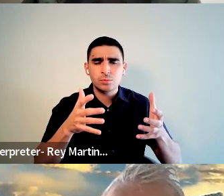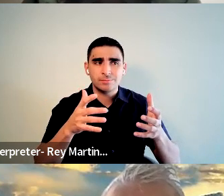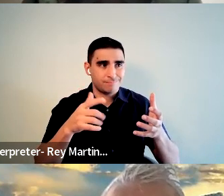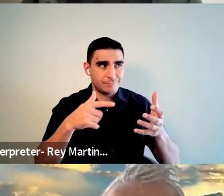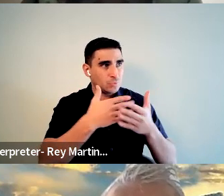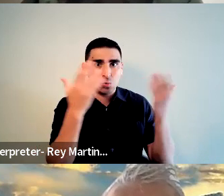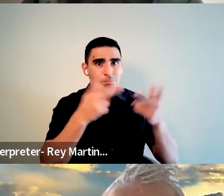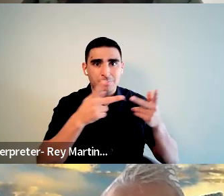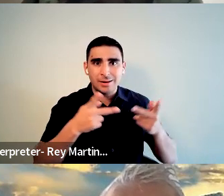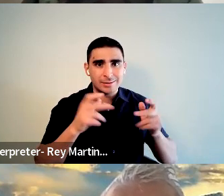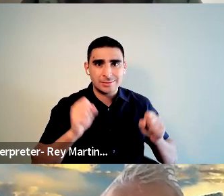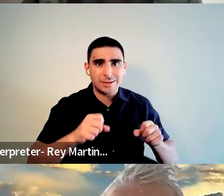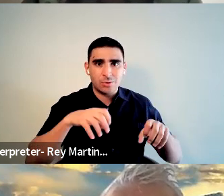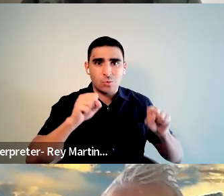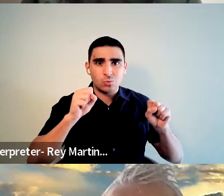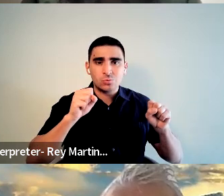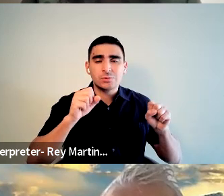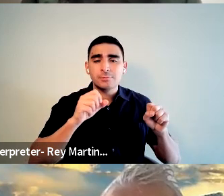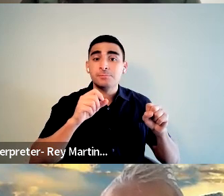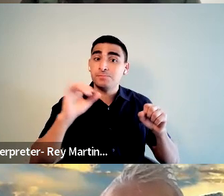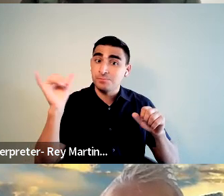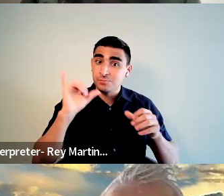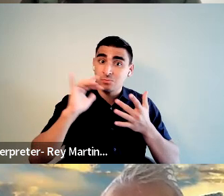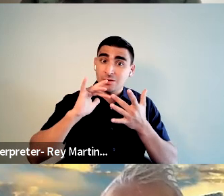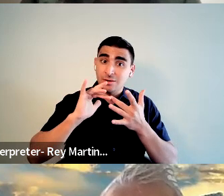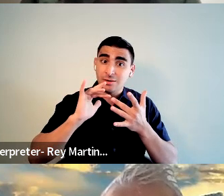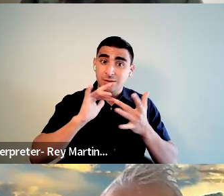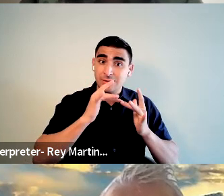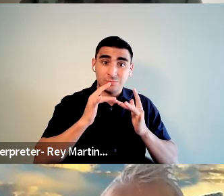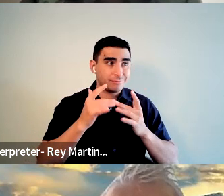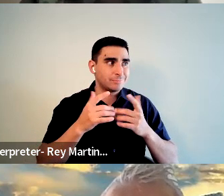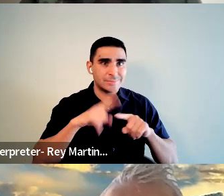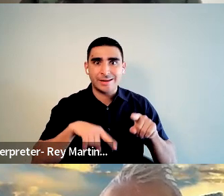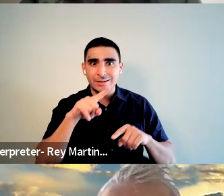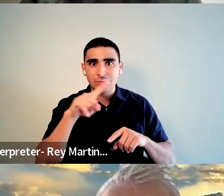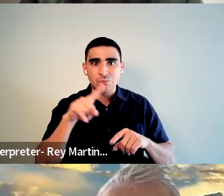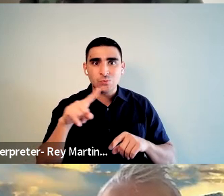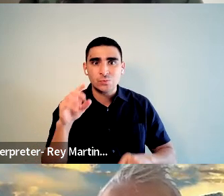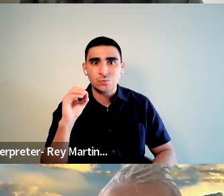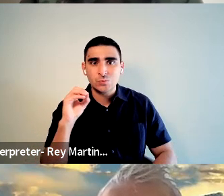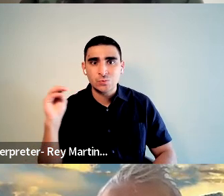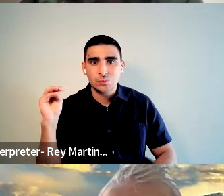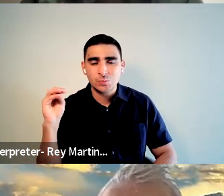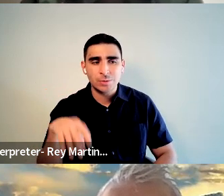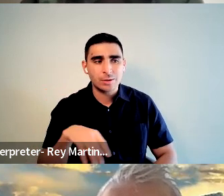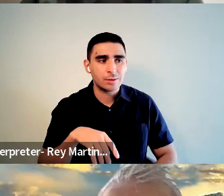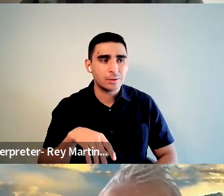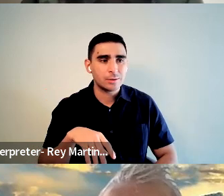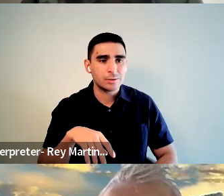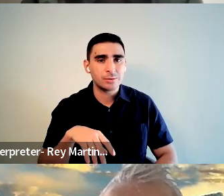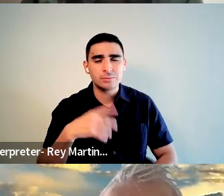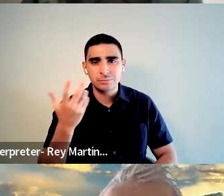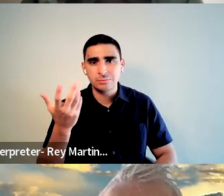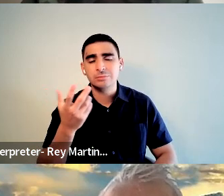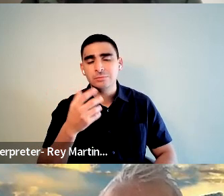places. And we don't have internet, so we can't do Zoom. So Netherland